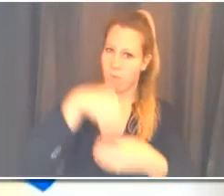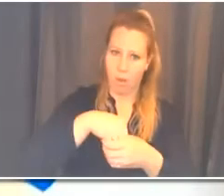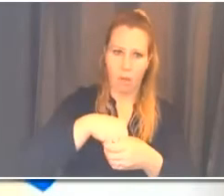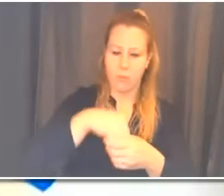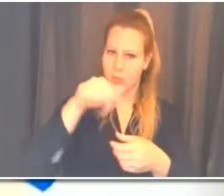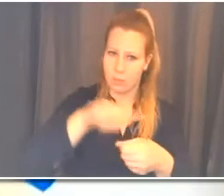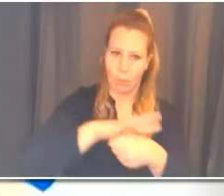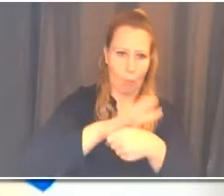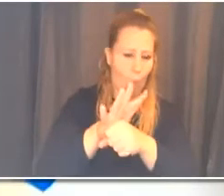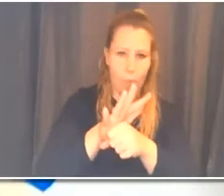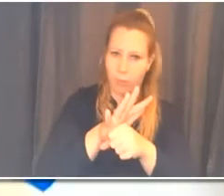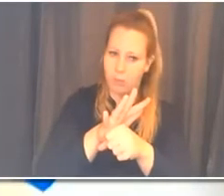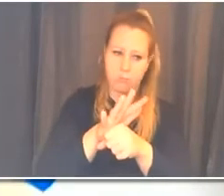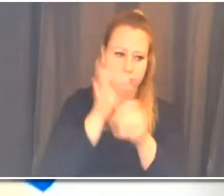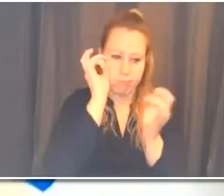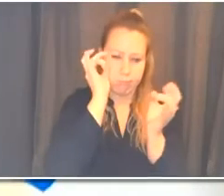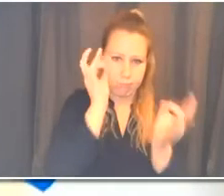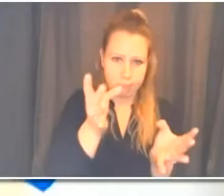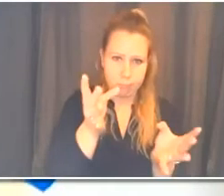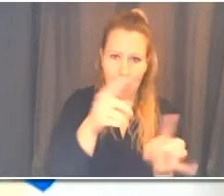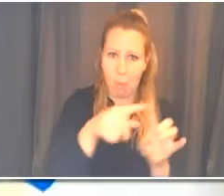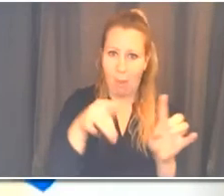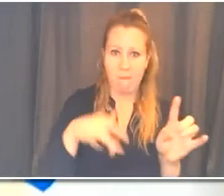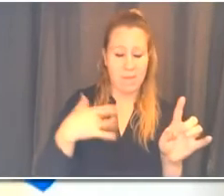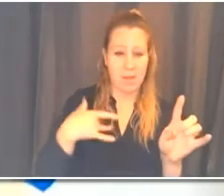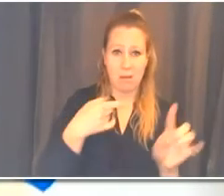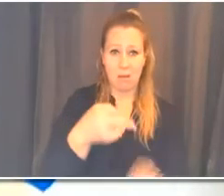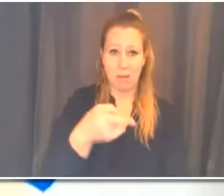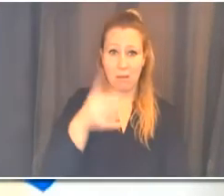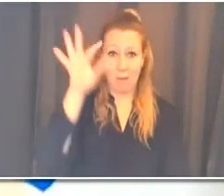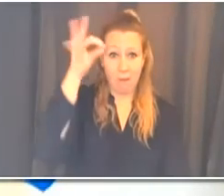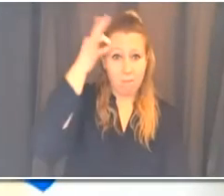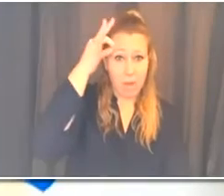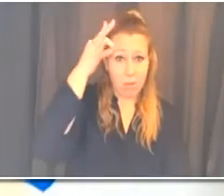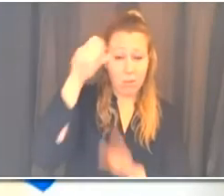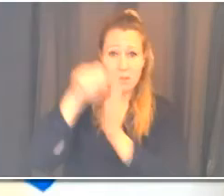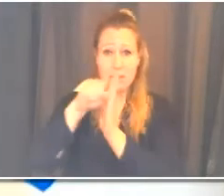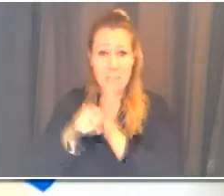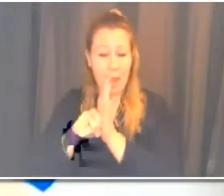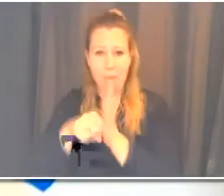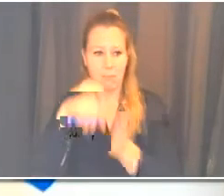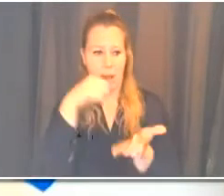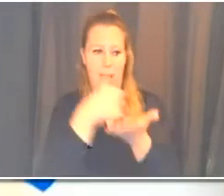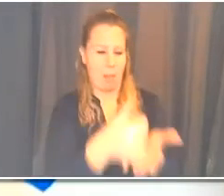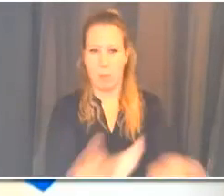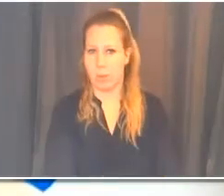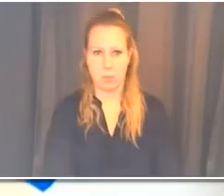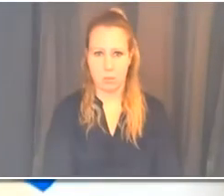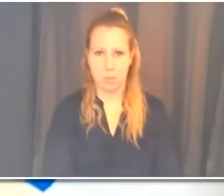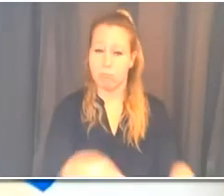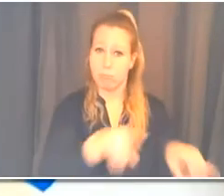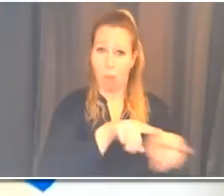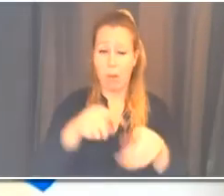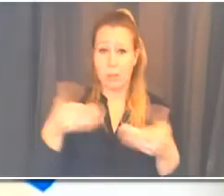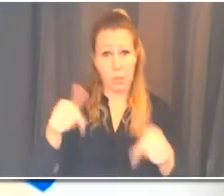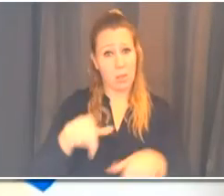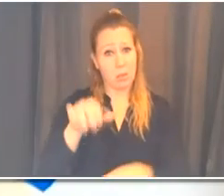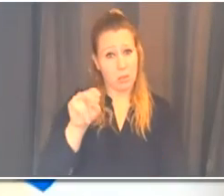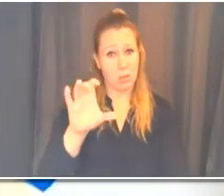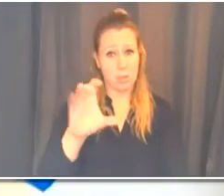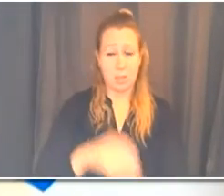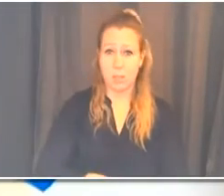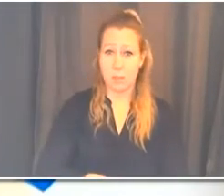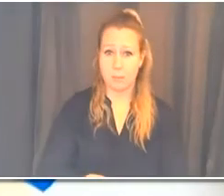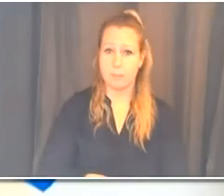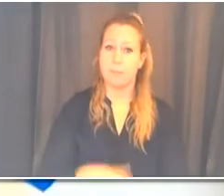trigger ice agent enforcement uh immigrant communities especially the survivors are feeling a chilling effect and